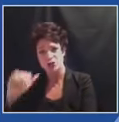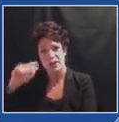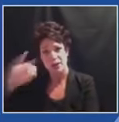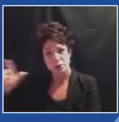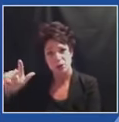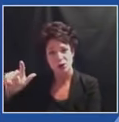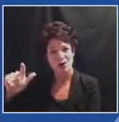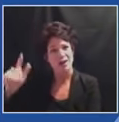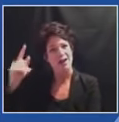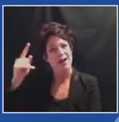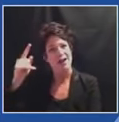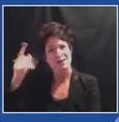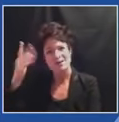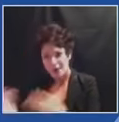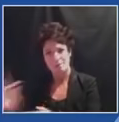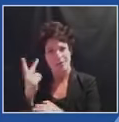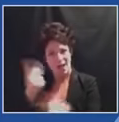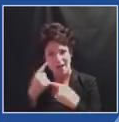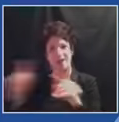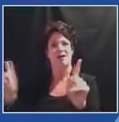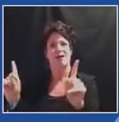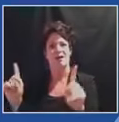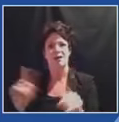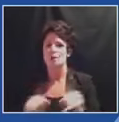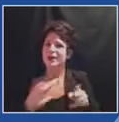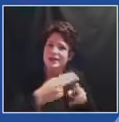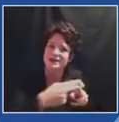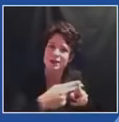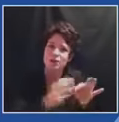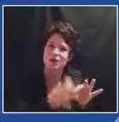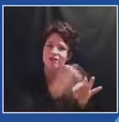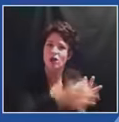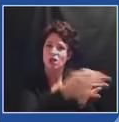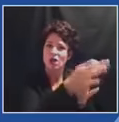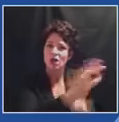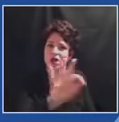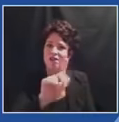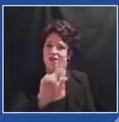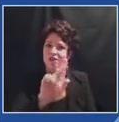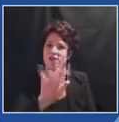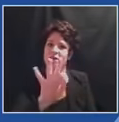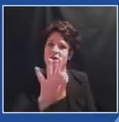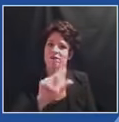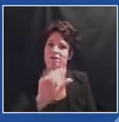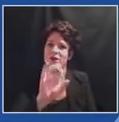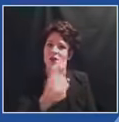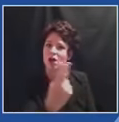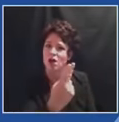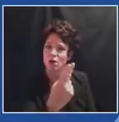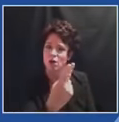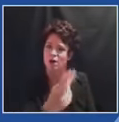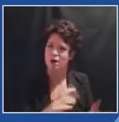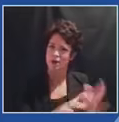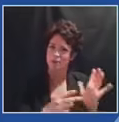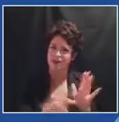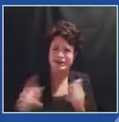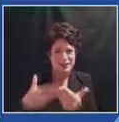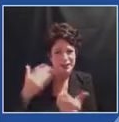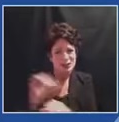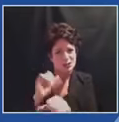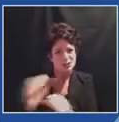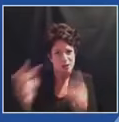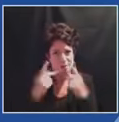jobs that returned or people on temporary furlough. That means these were the easiest jobs to get